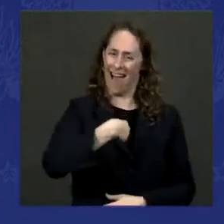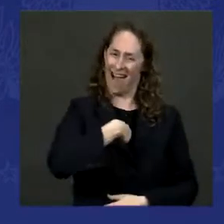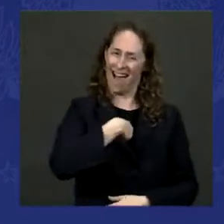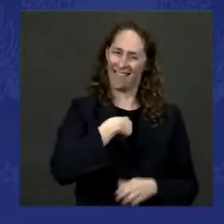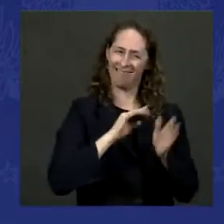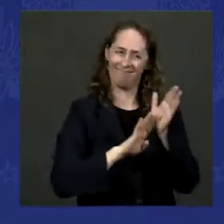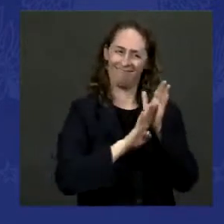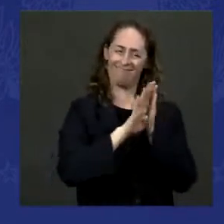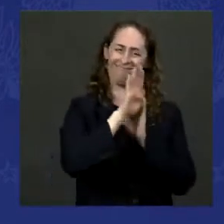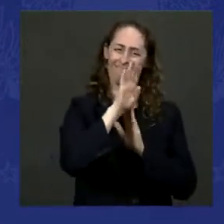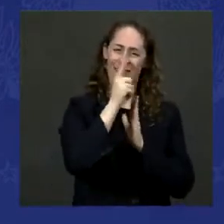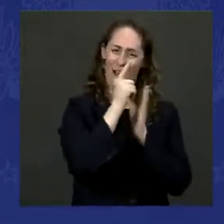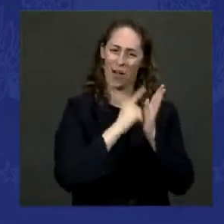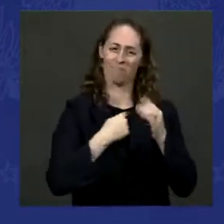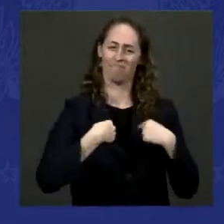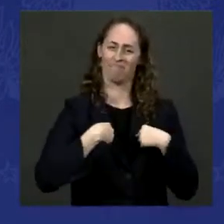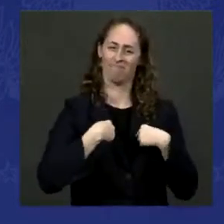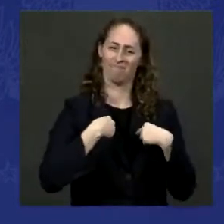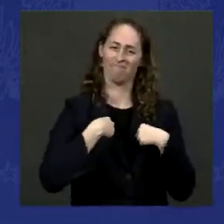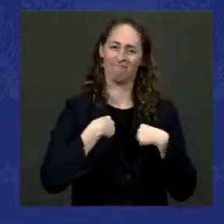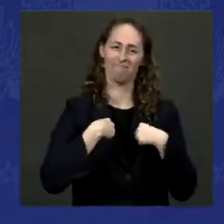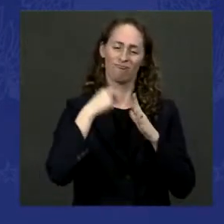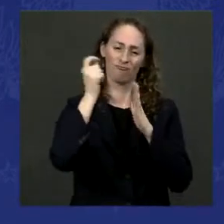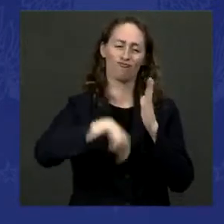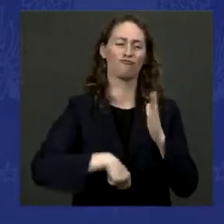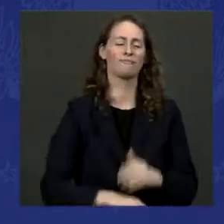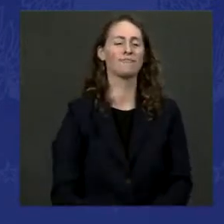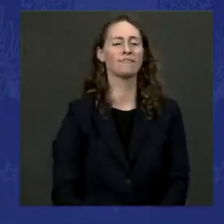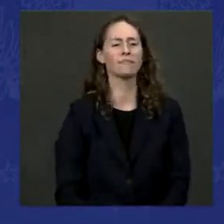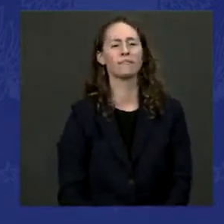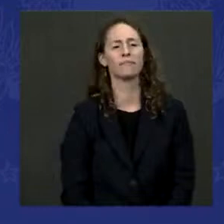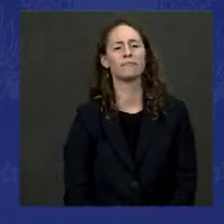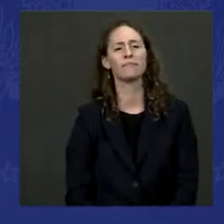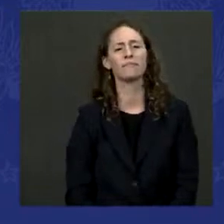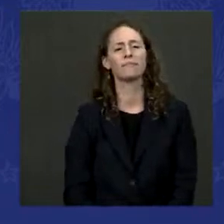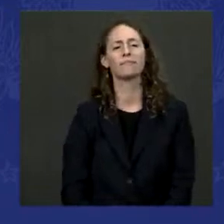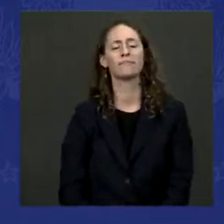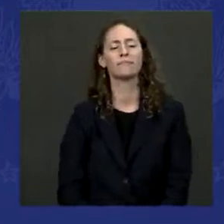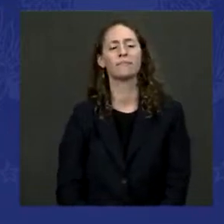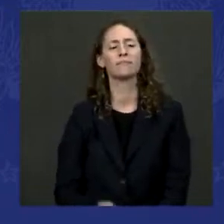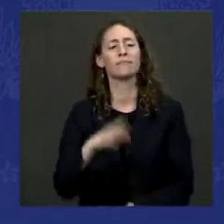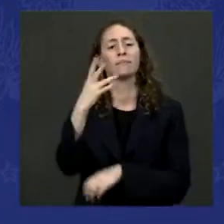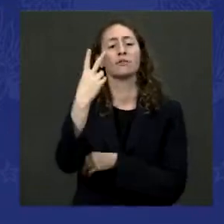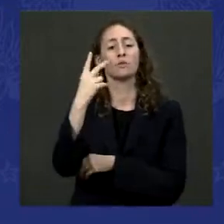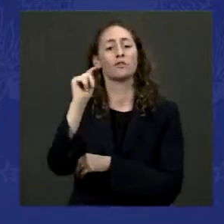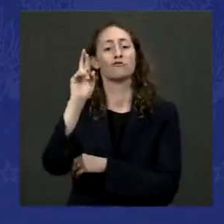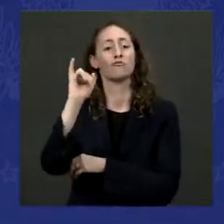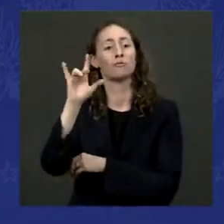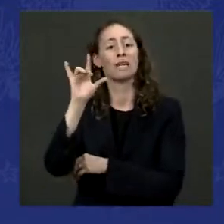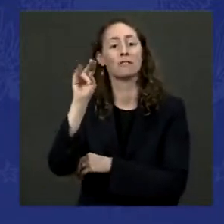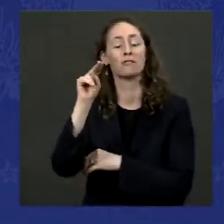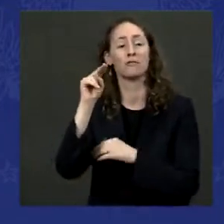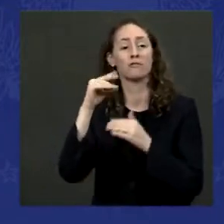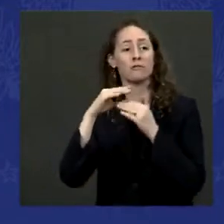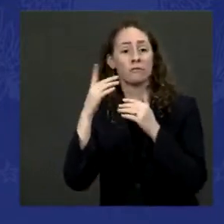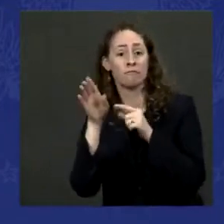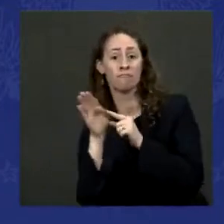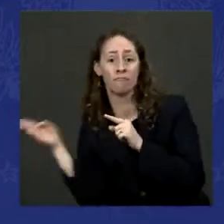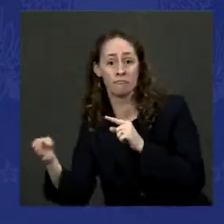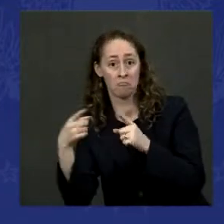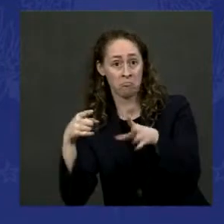President, if you have $1 trillion, say a $2 trillion reconciliation bill, would that be acceptable to you? Again, as you